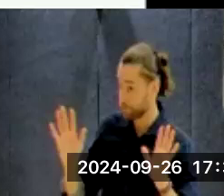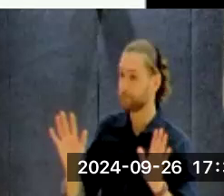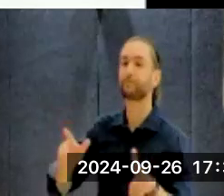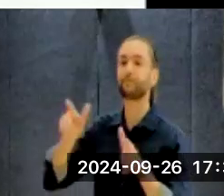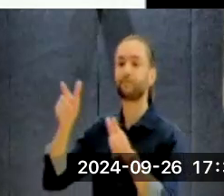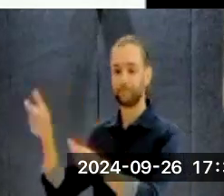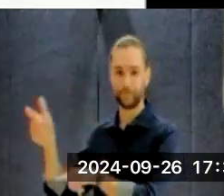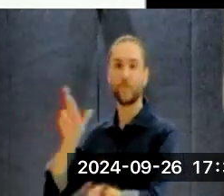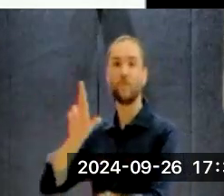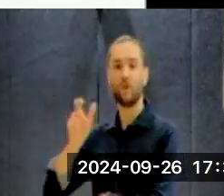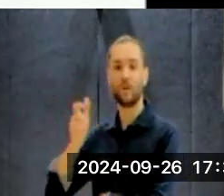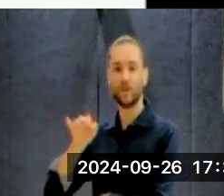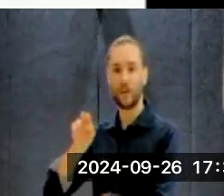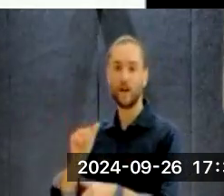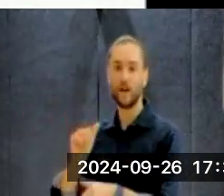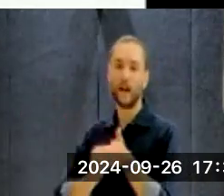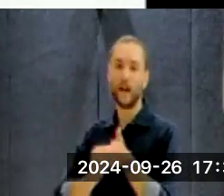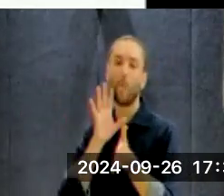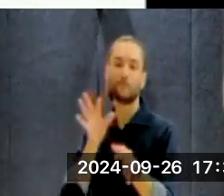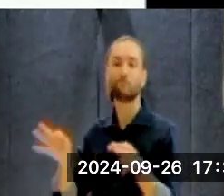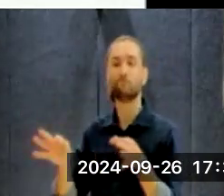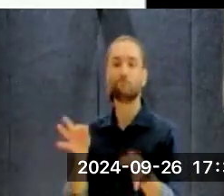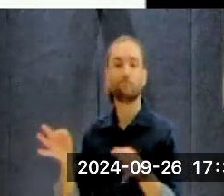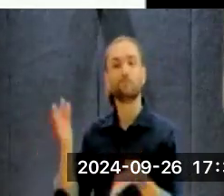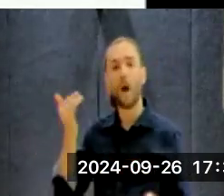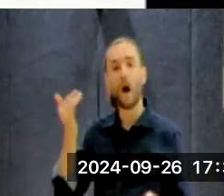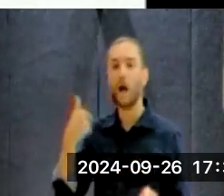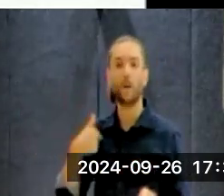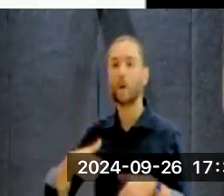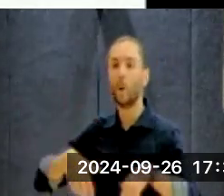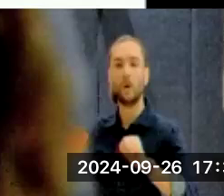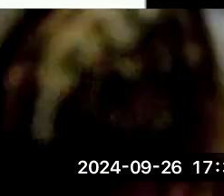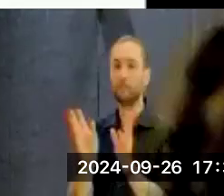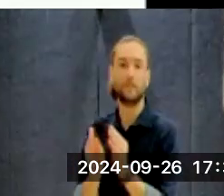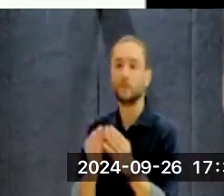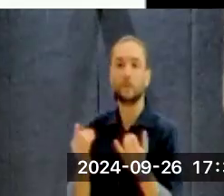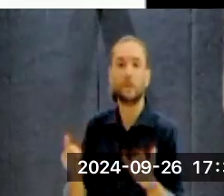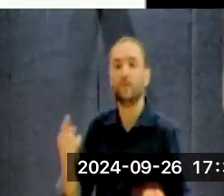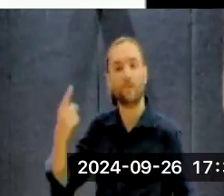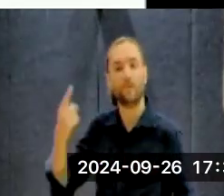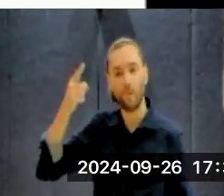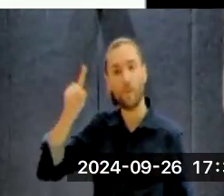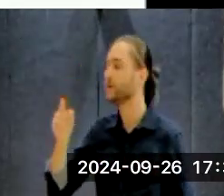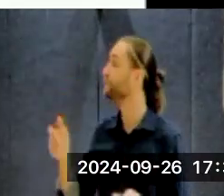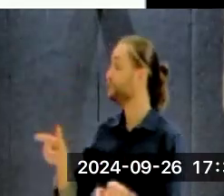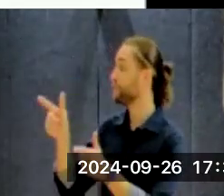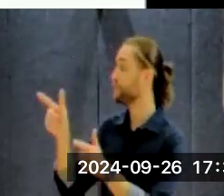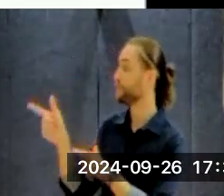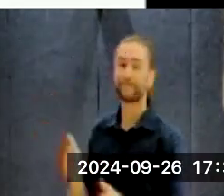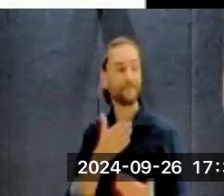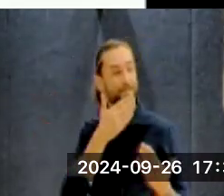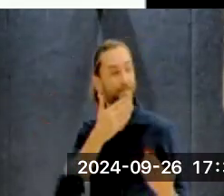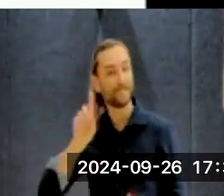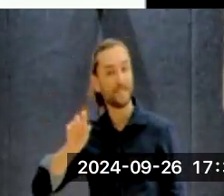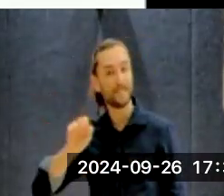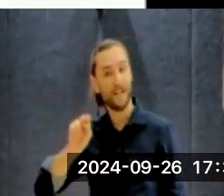to Regina to talk about why we're doing this event during this time. Thank you, Danny. This